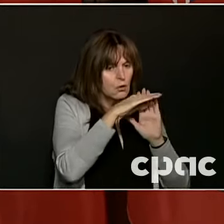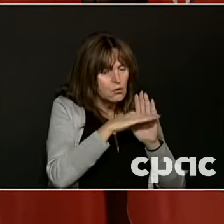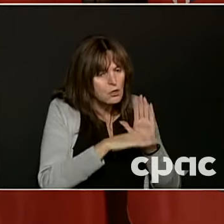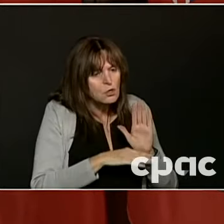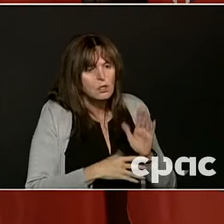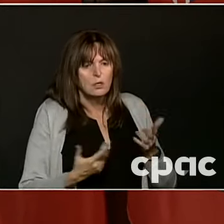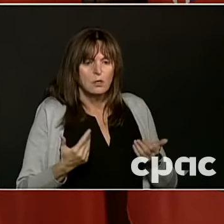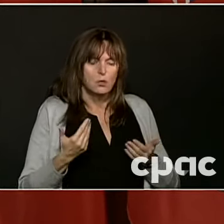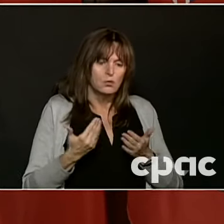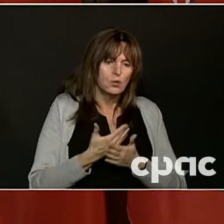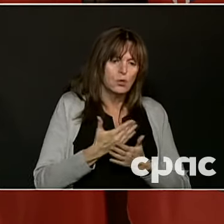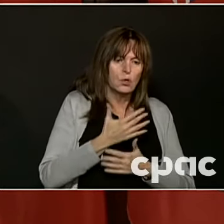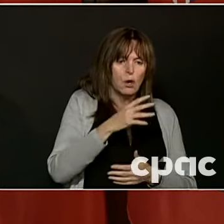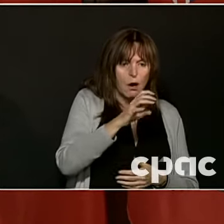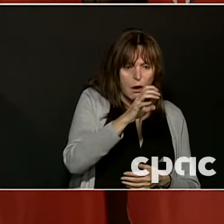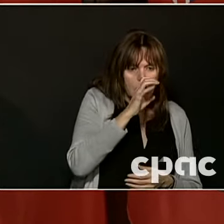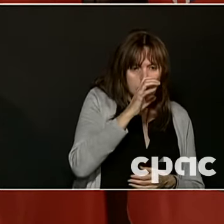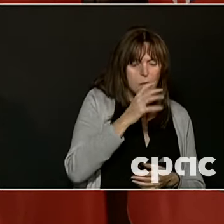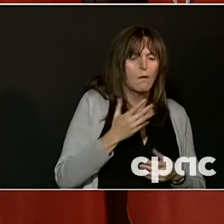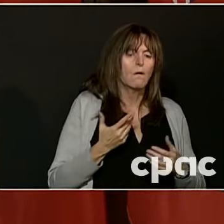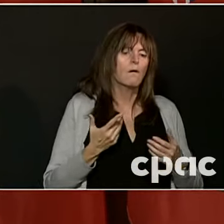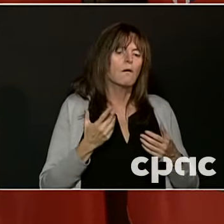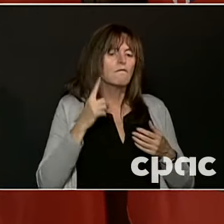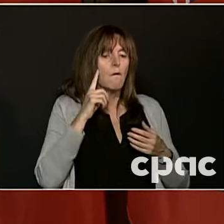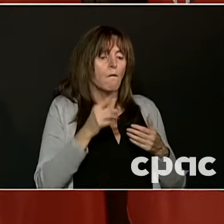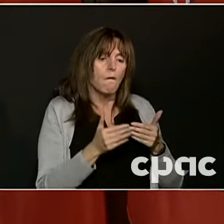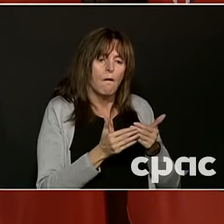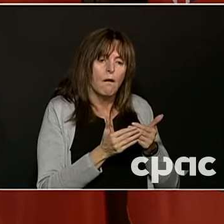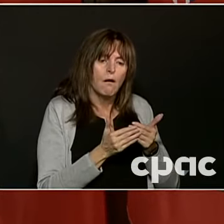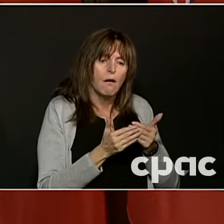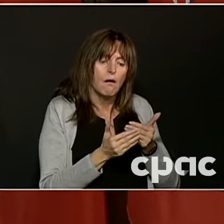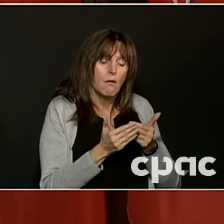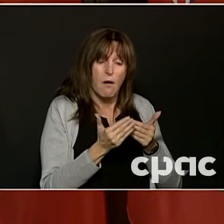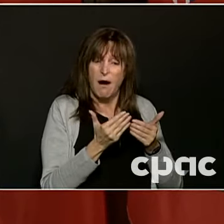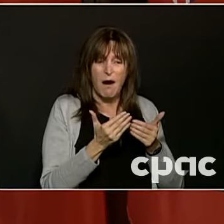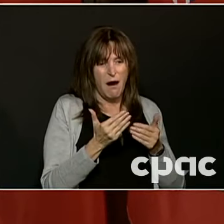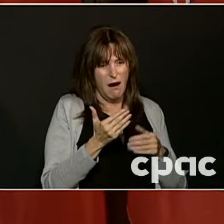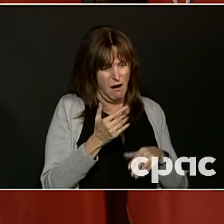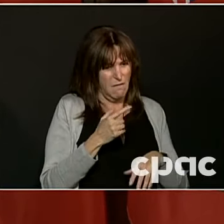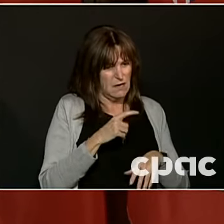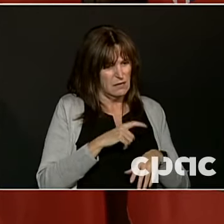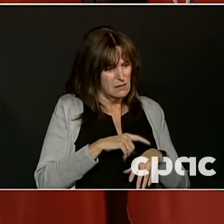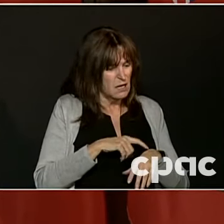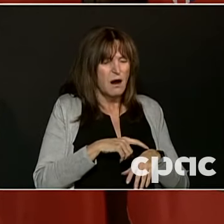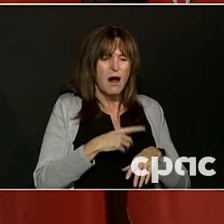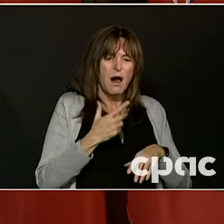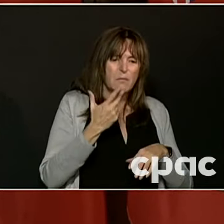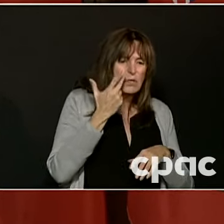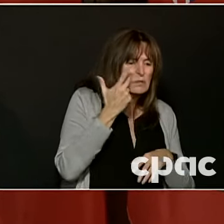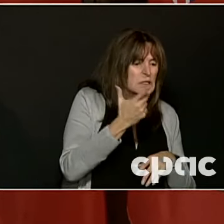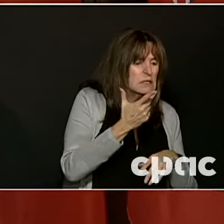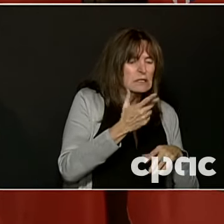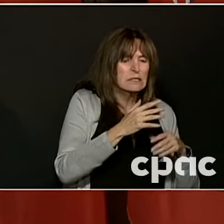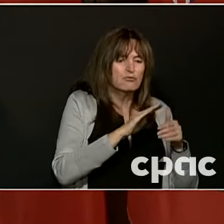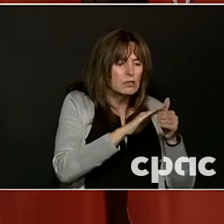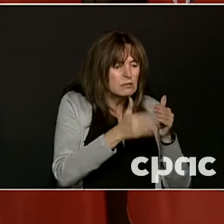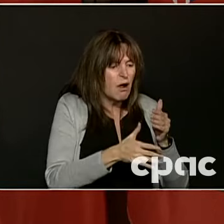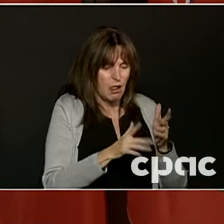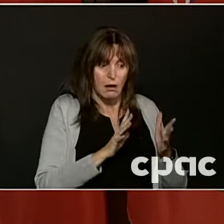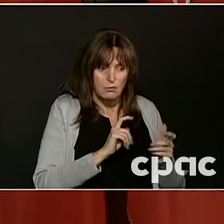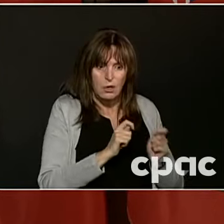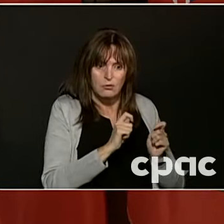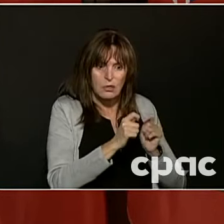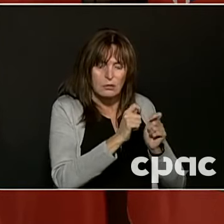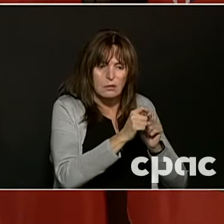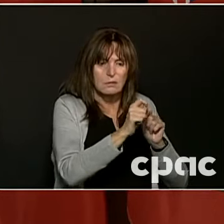in the cases and the mortality as it takes that time to filter through the system. But there is, I do not believe that there's a way that the cases will